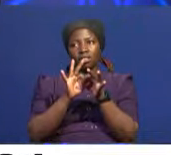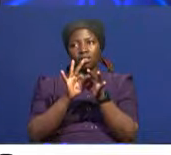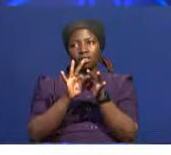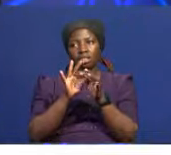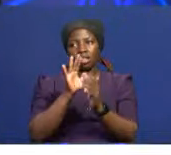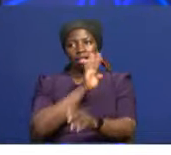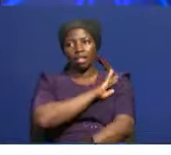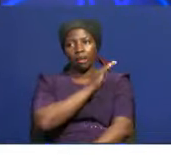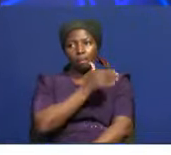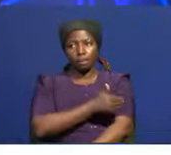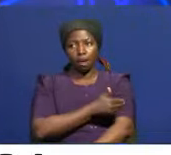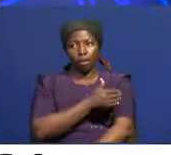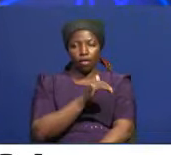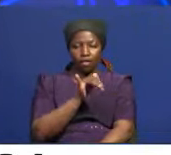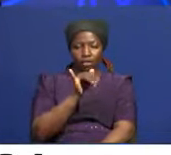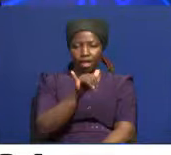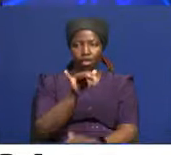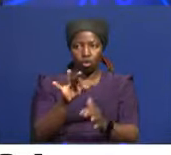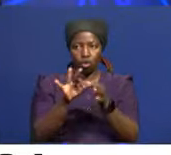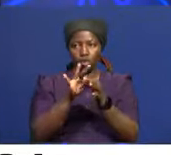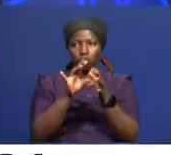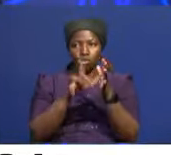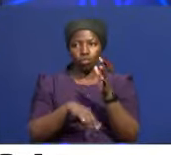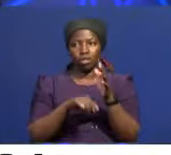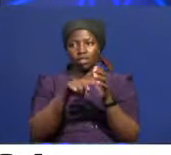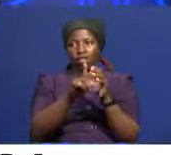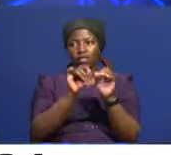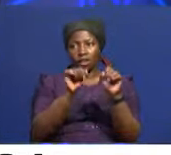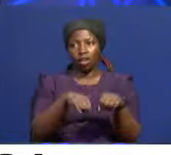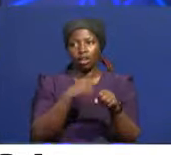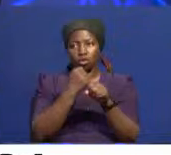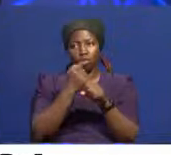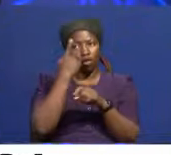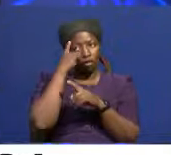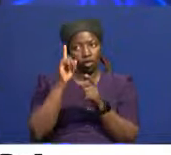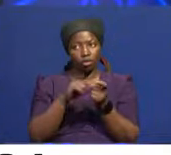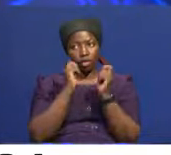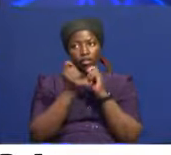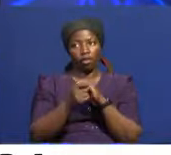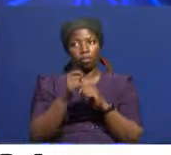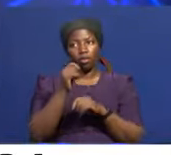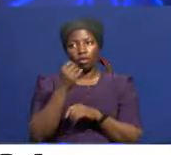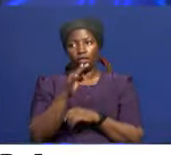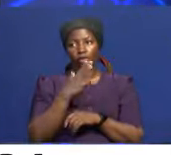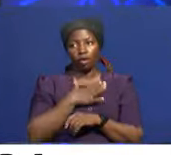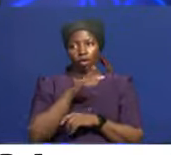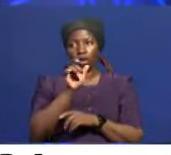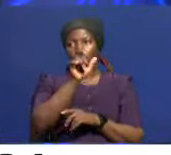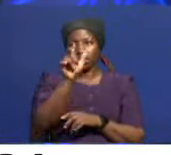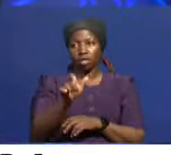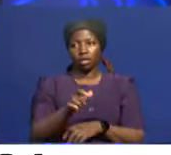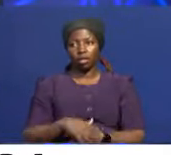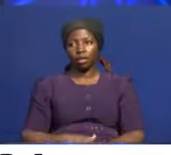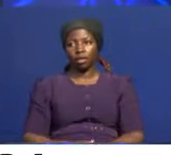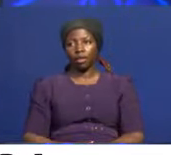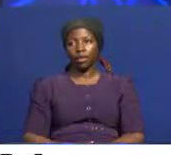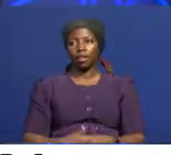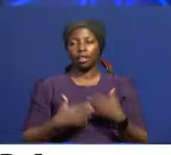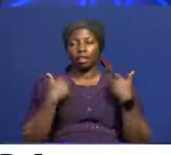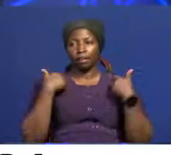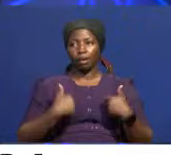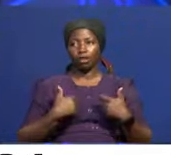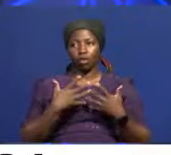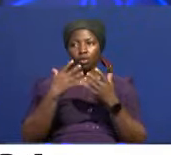the power of that connection, what it can do for the transformation of our continent. I went to